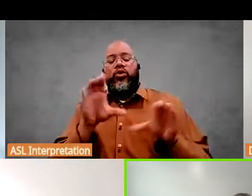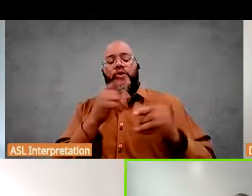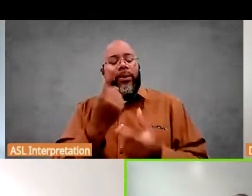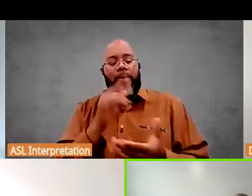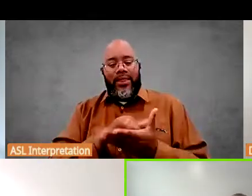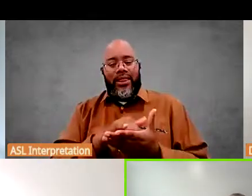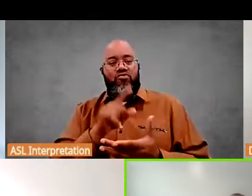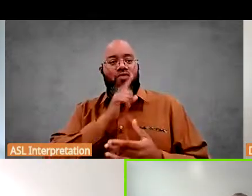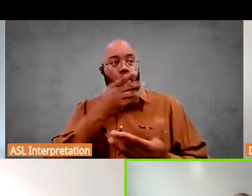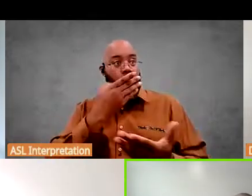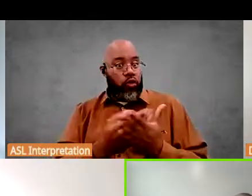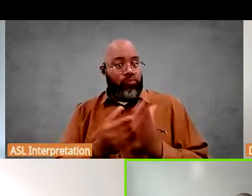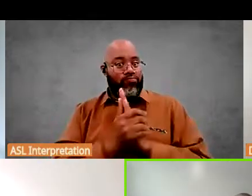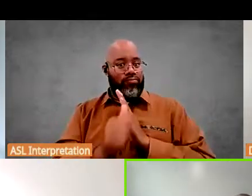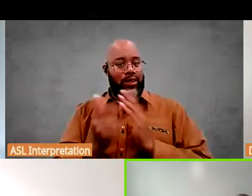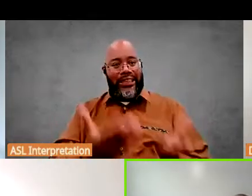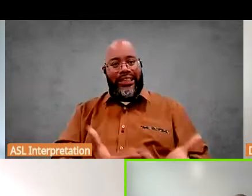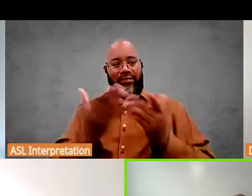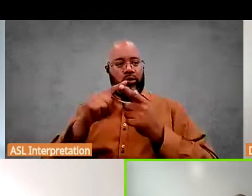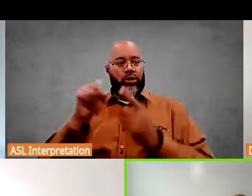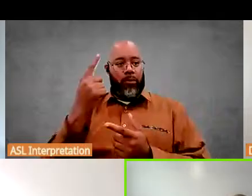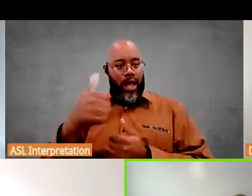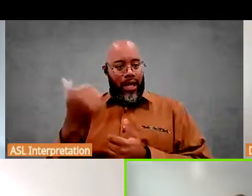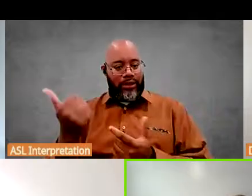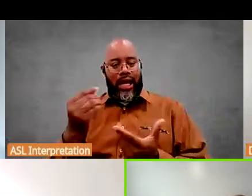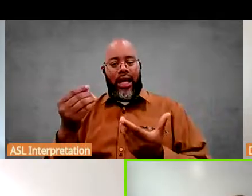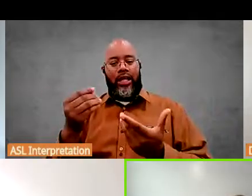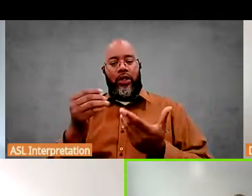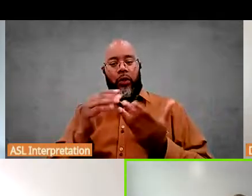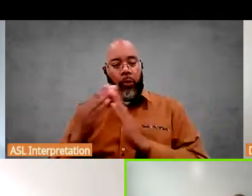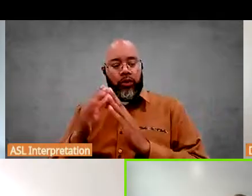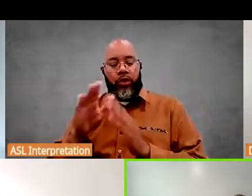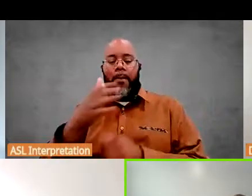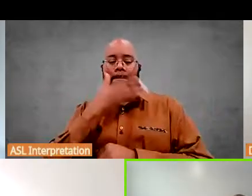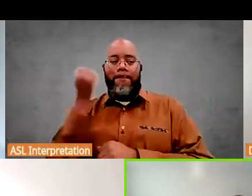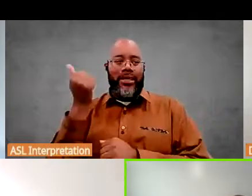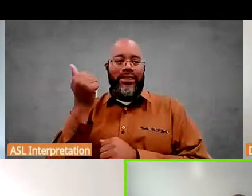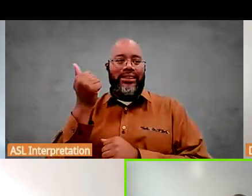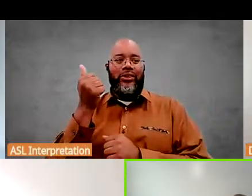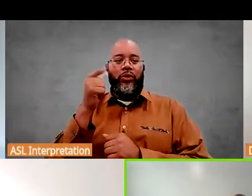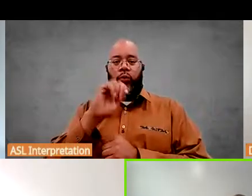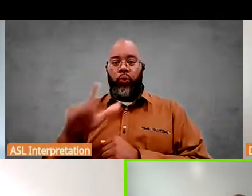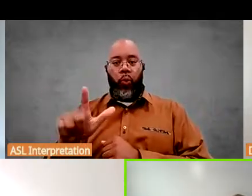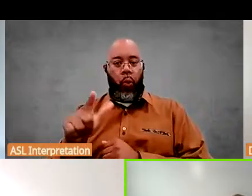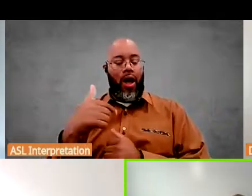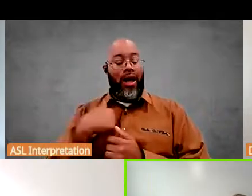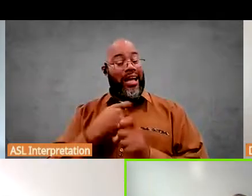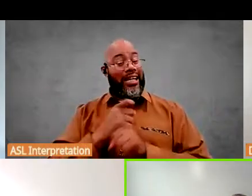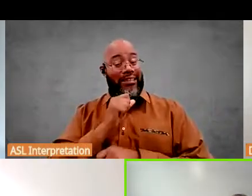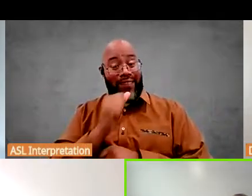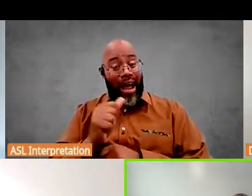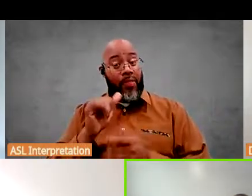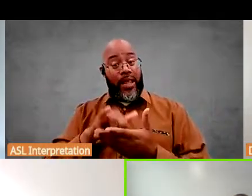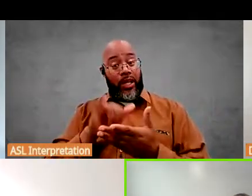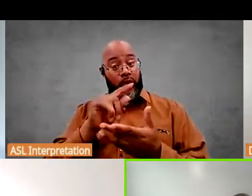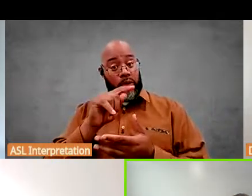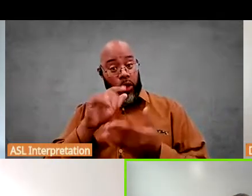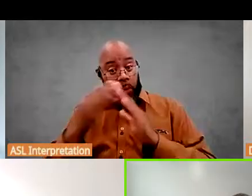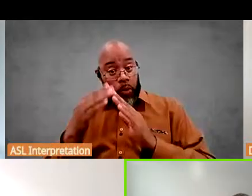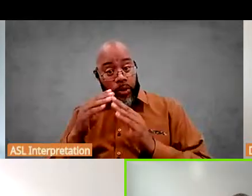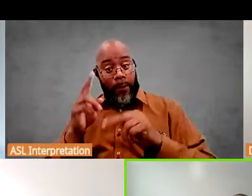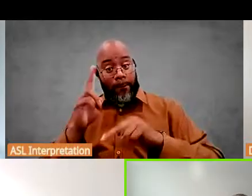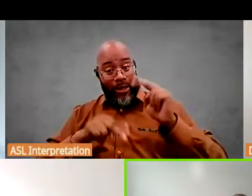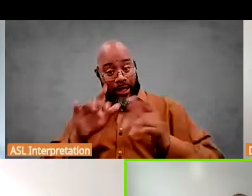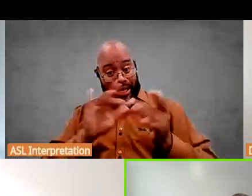really good at and hand it over to someone else. And mm, community is your best instrument. I kid you not. Like the community you build and the network that you